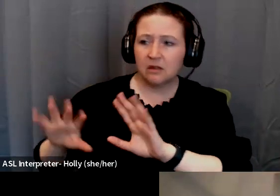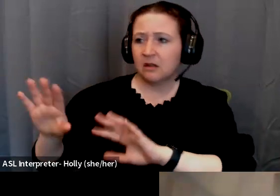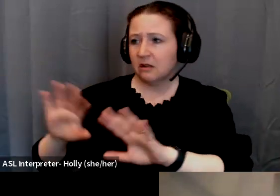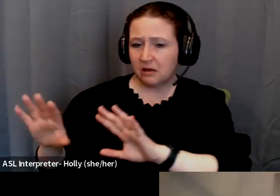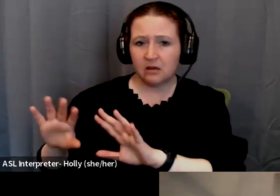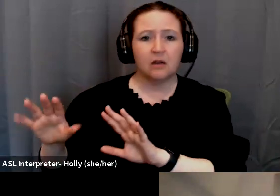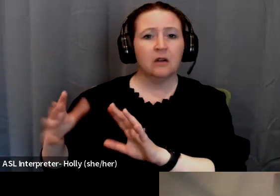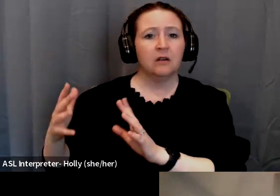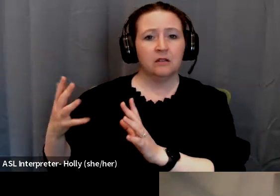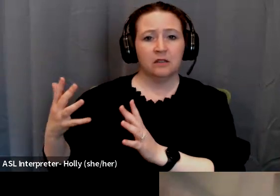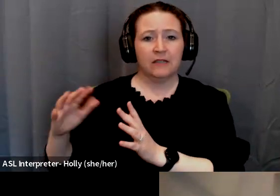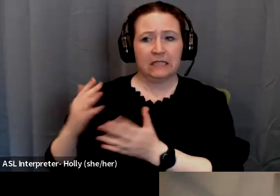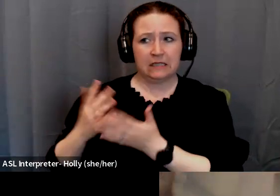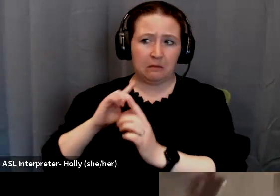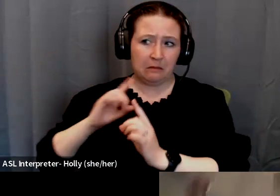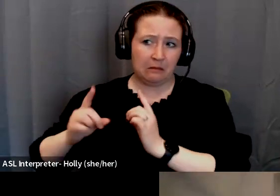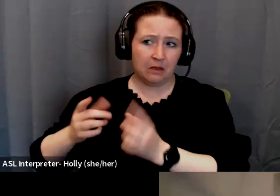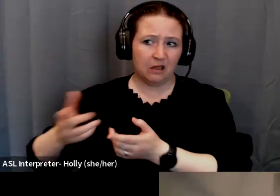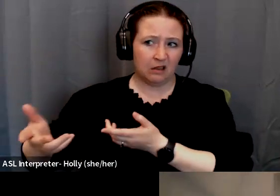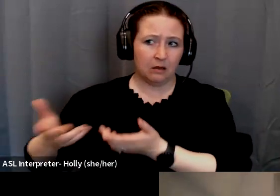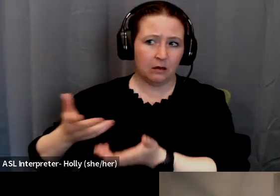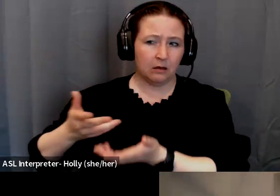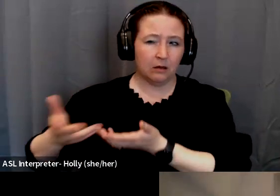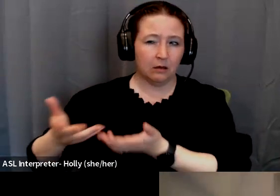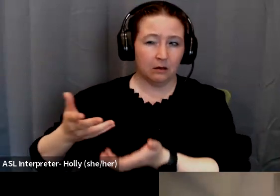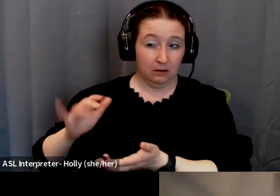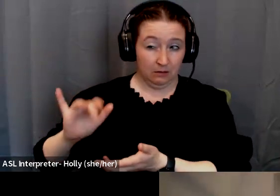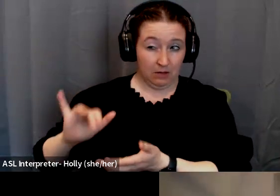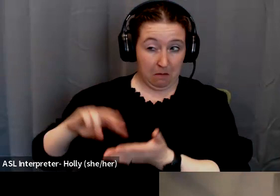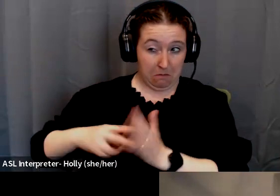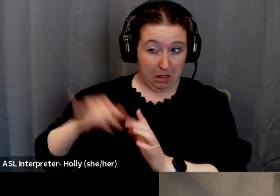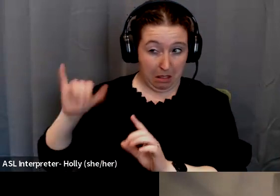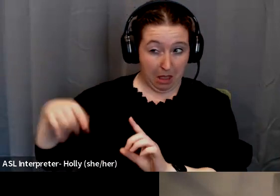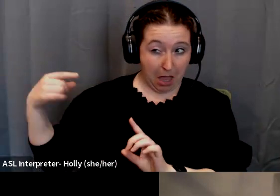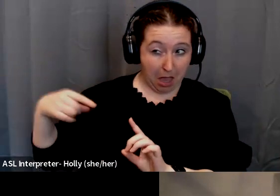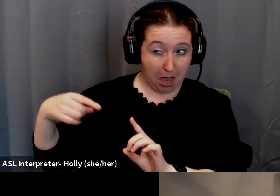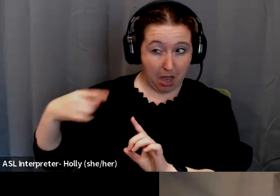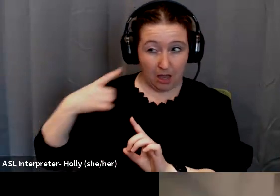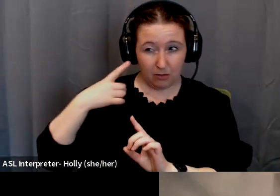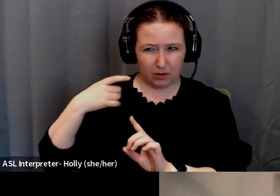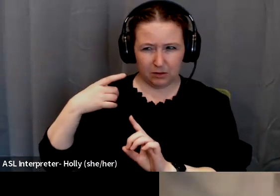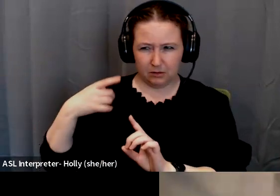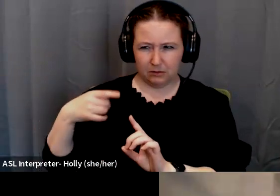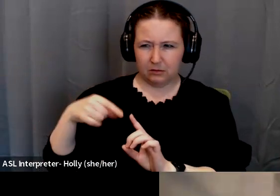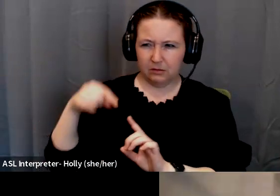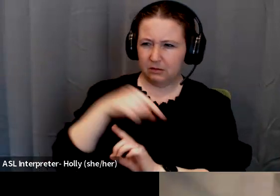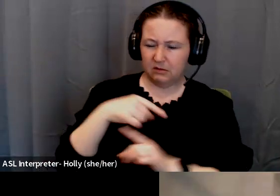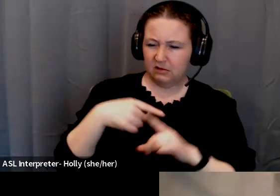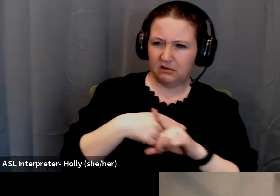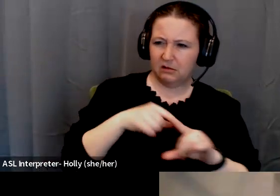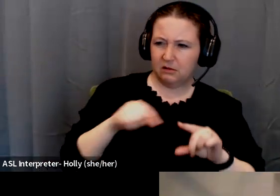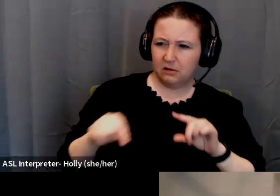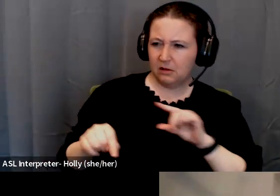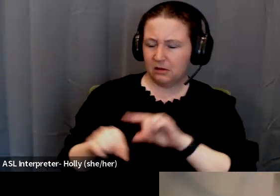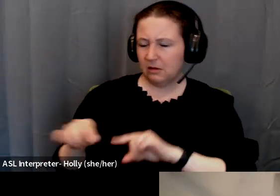There's been some back and forth about, is this really what you meant to say? Because that seemed inconsistent with that. And the reason